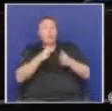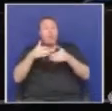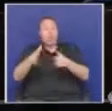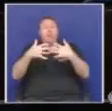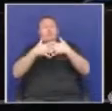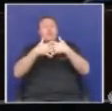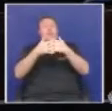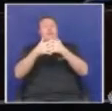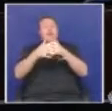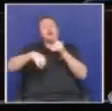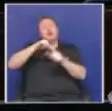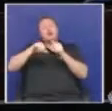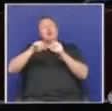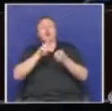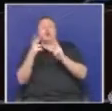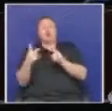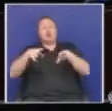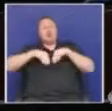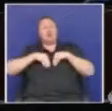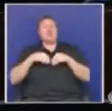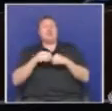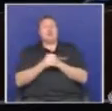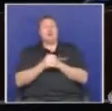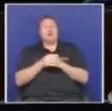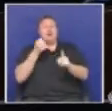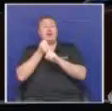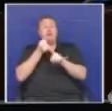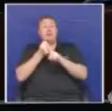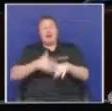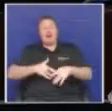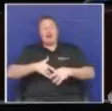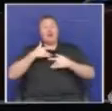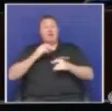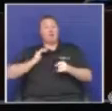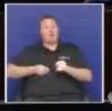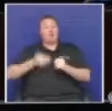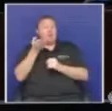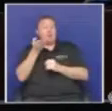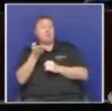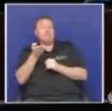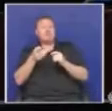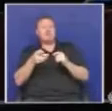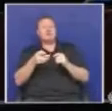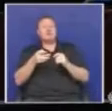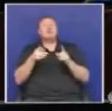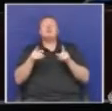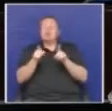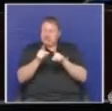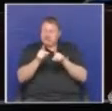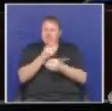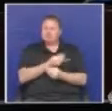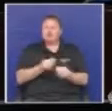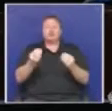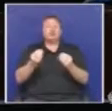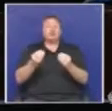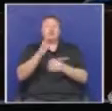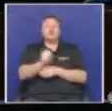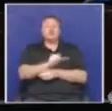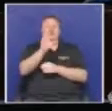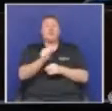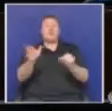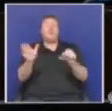a social change that will impact the lives of women and the children in the whole of South Africa,